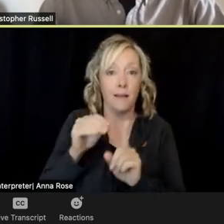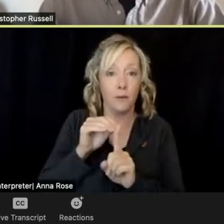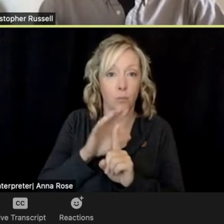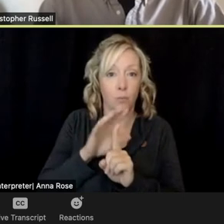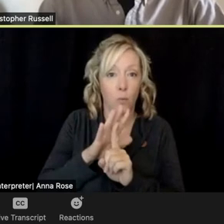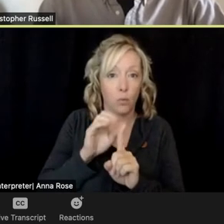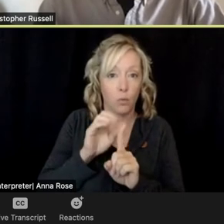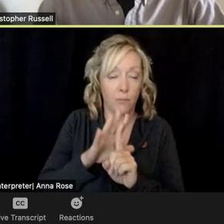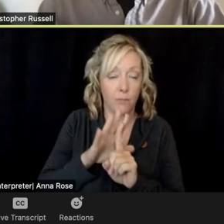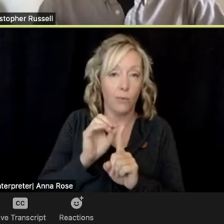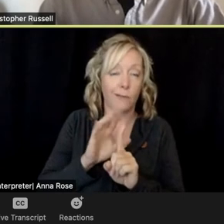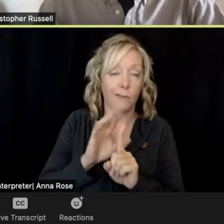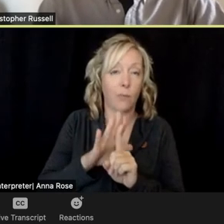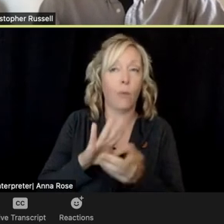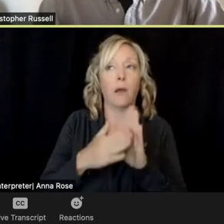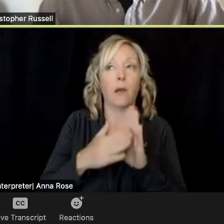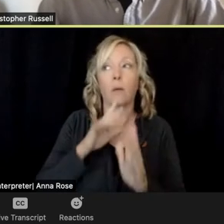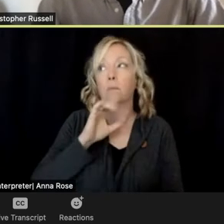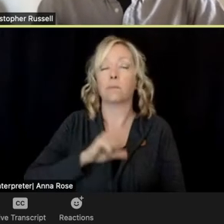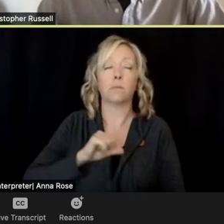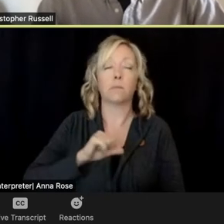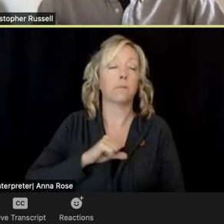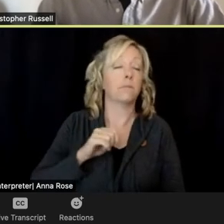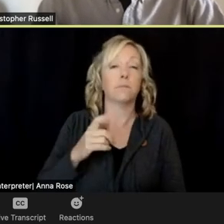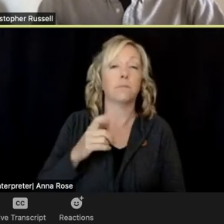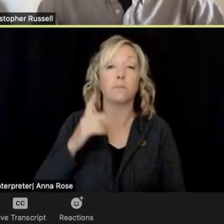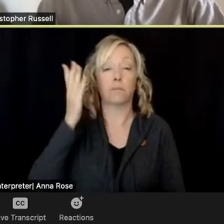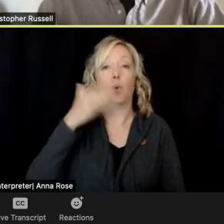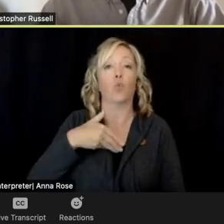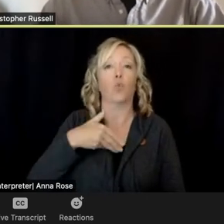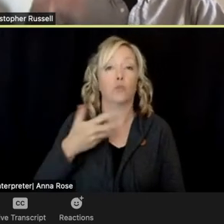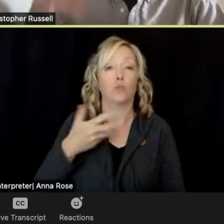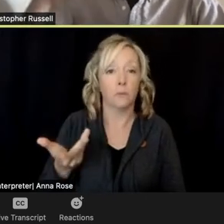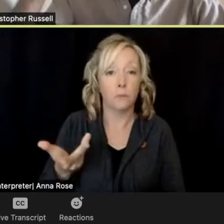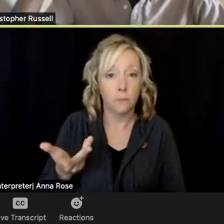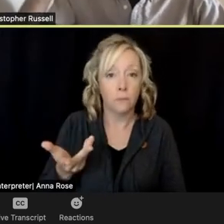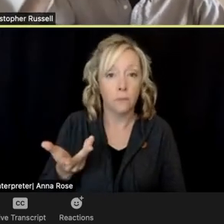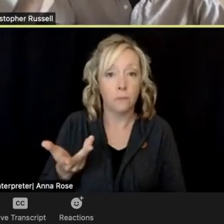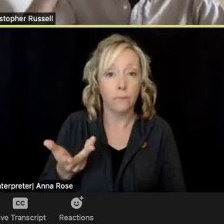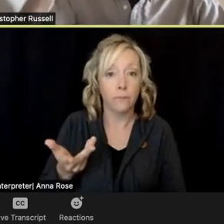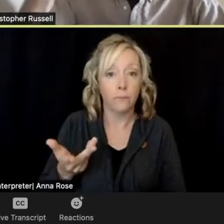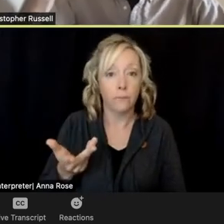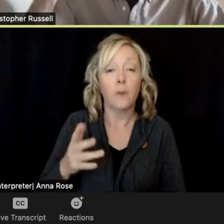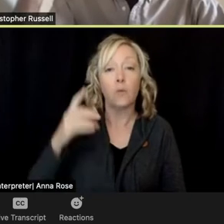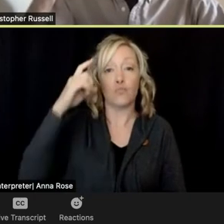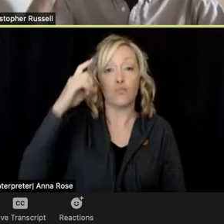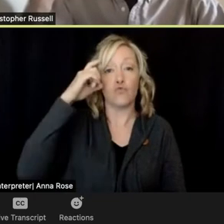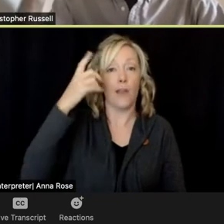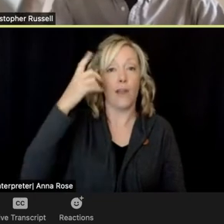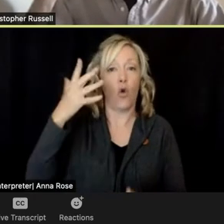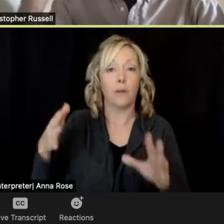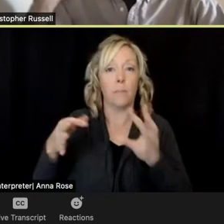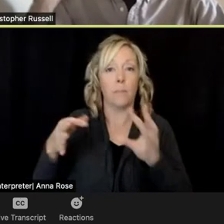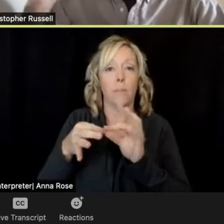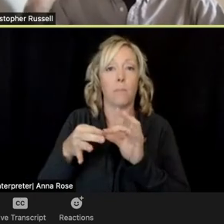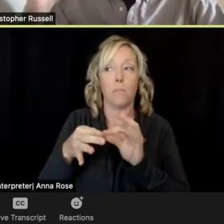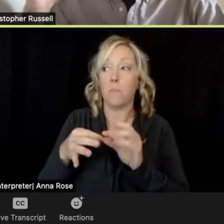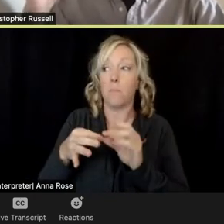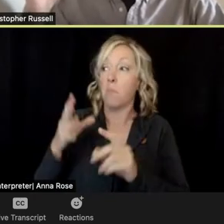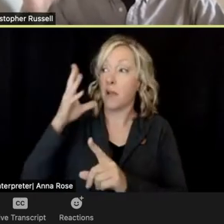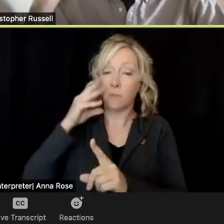Something that makes you surprised before, but now you don't notice it because you're habituated to it. That means that the brain has made the connection, has